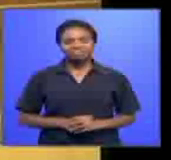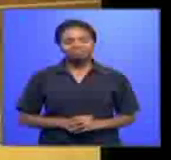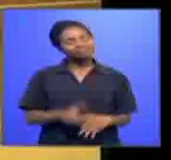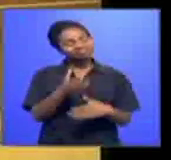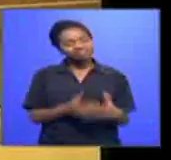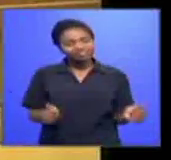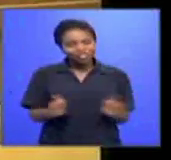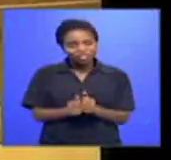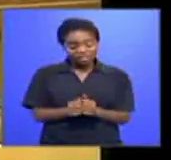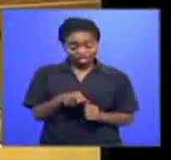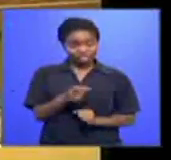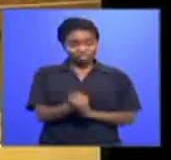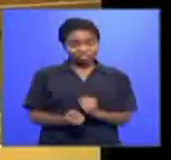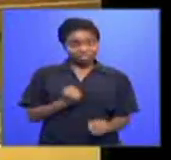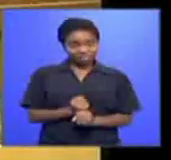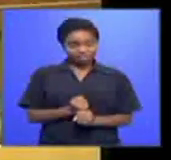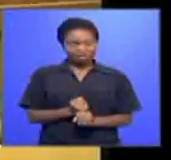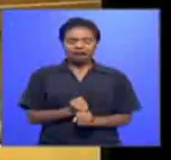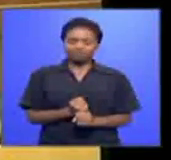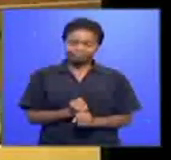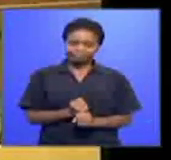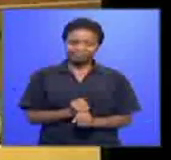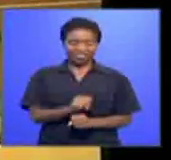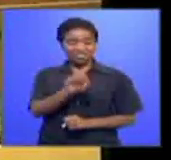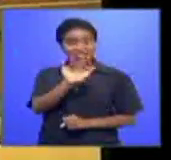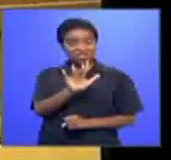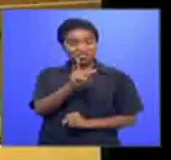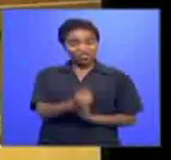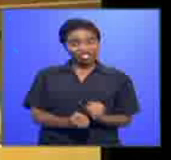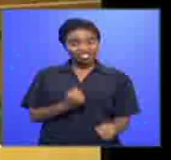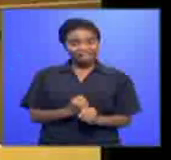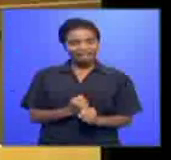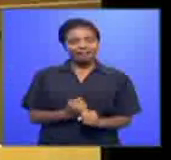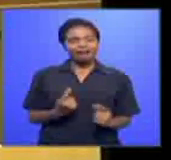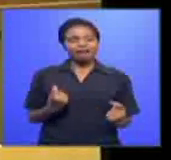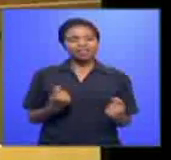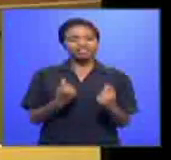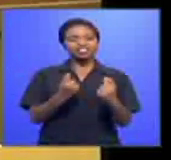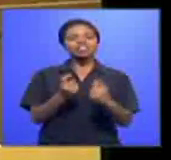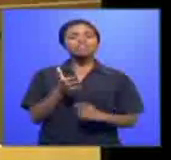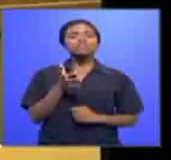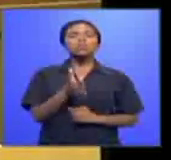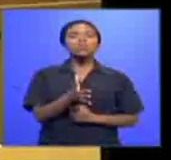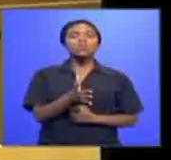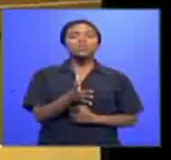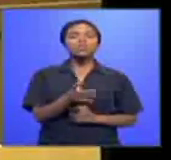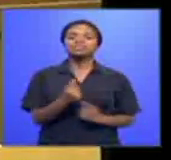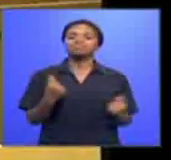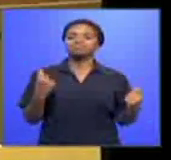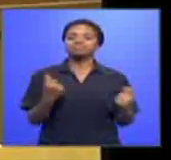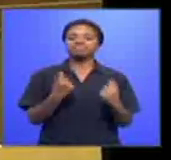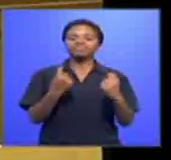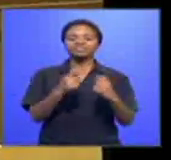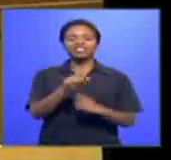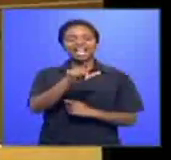Compatriots, this year marks the 50th anniversary of the raid on